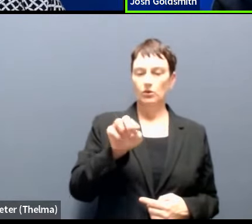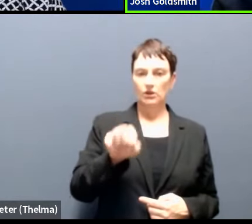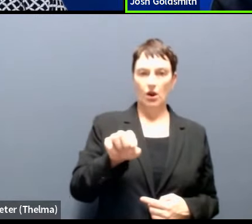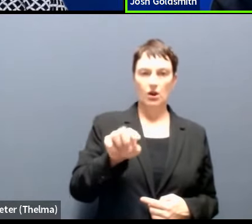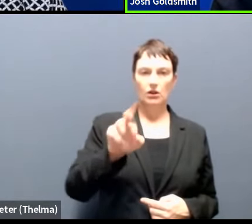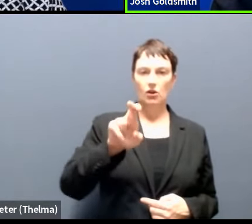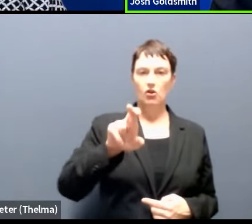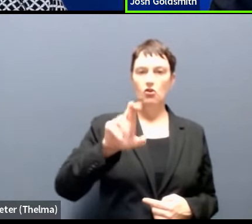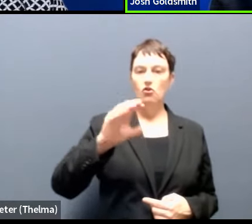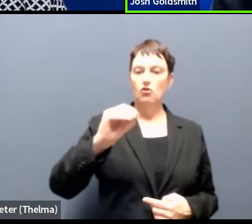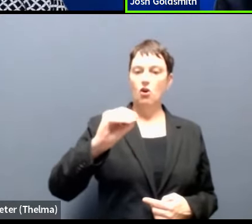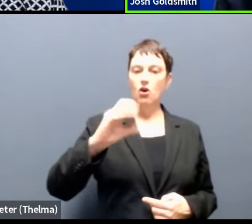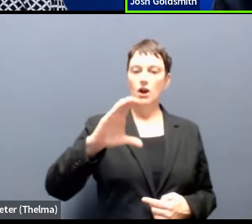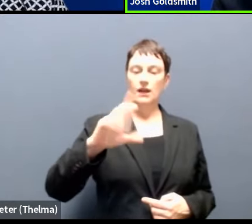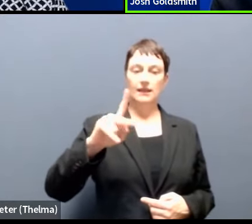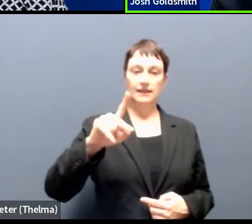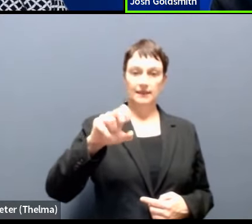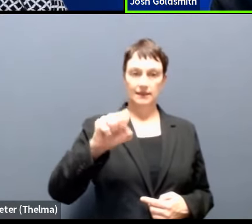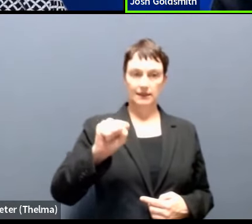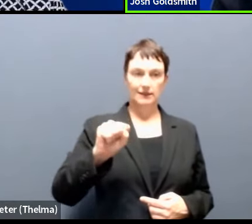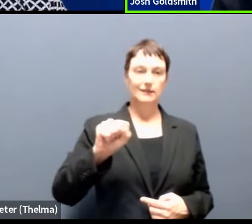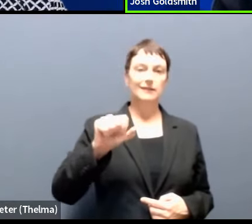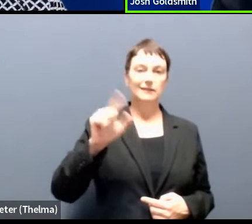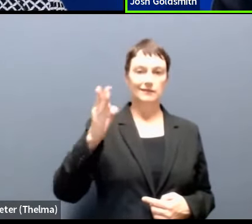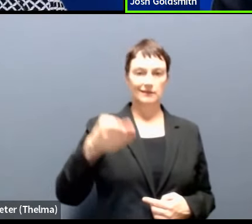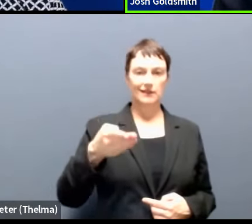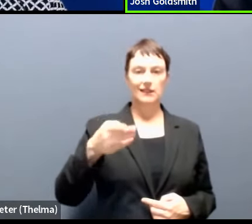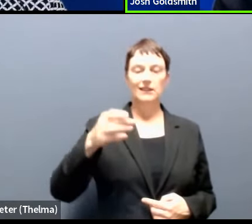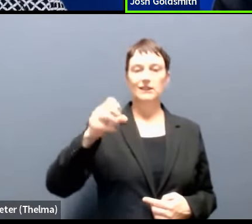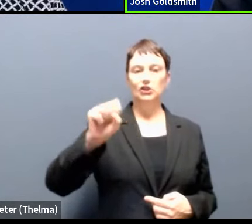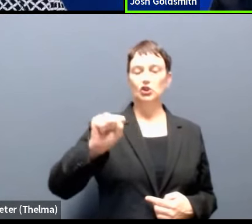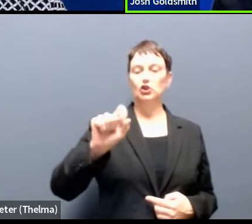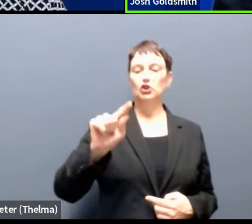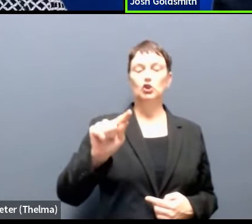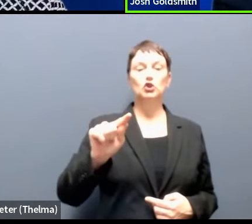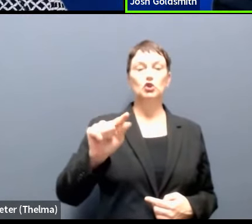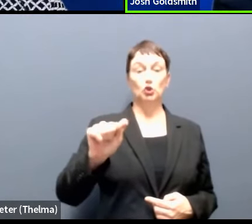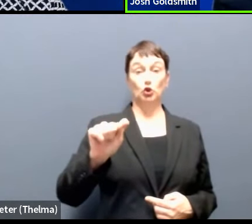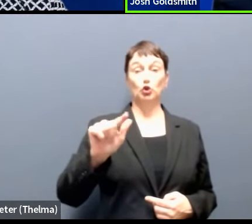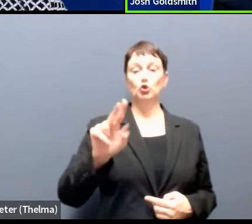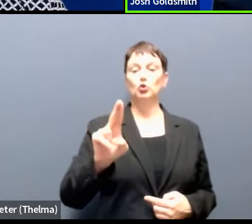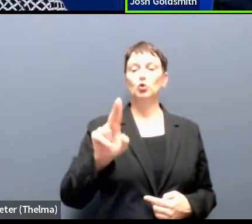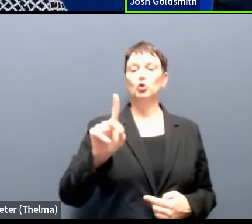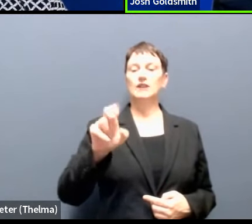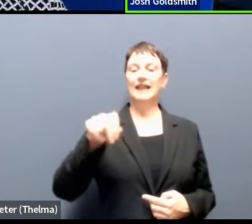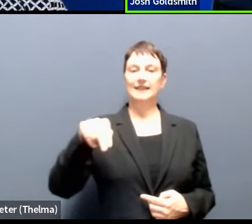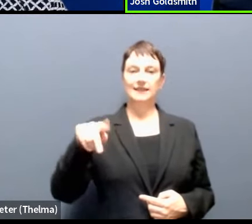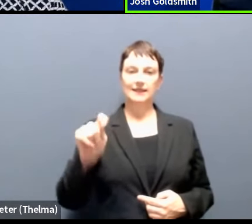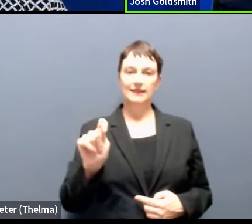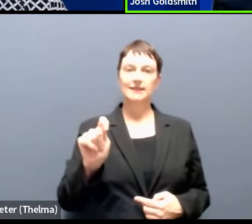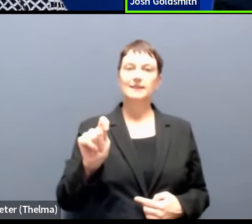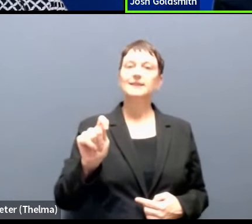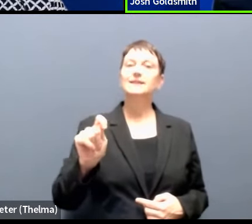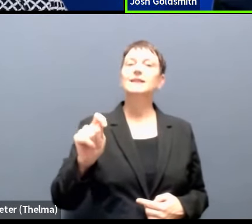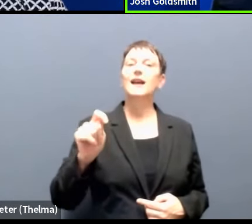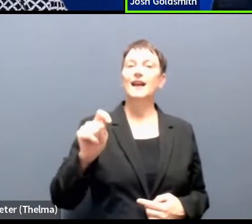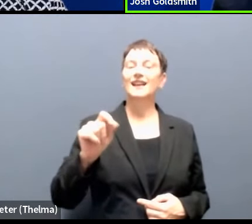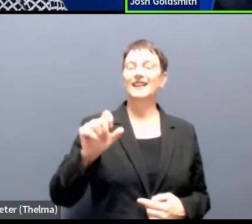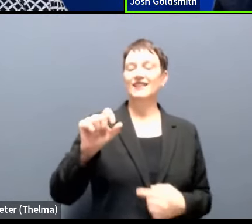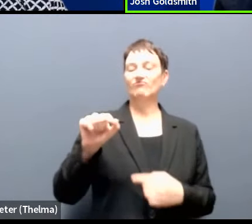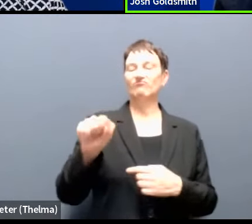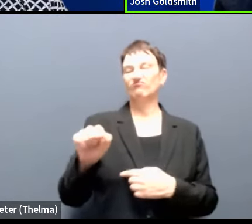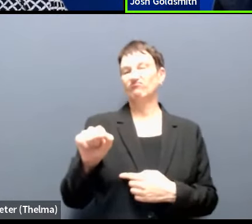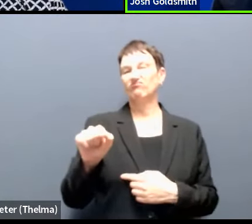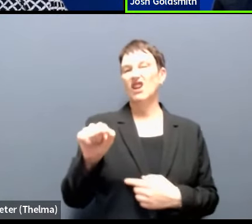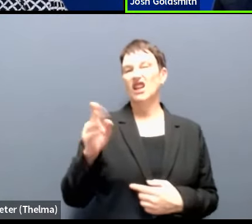tfw.rocks/student scholarship. And the student scholarship is a scholarship for a free